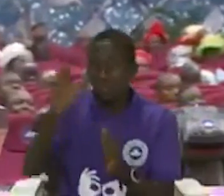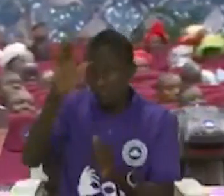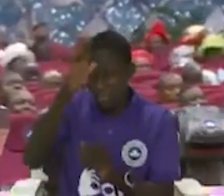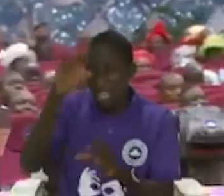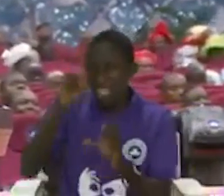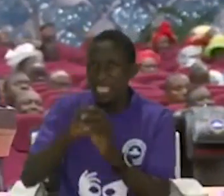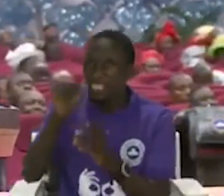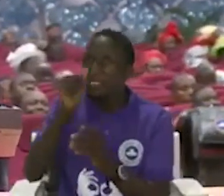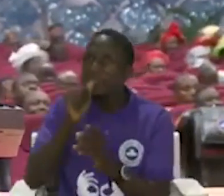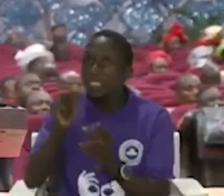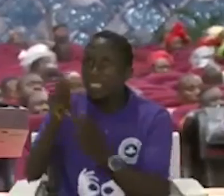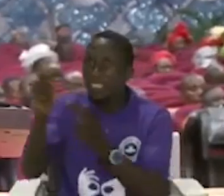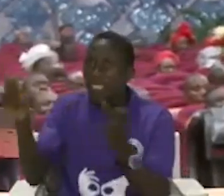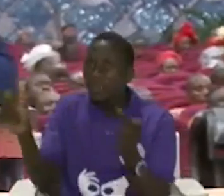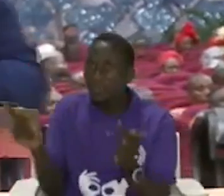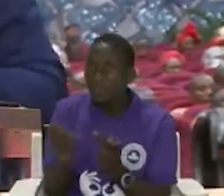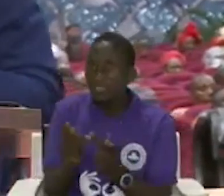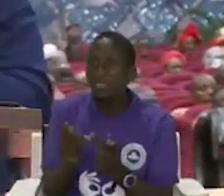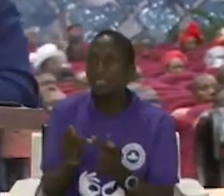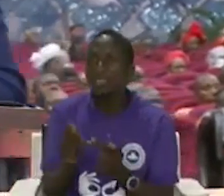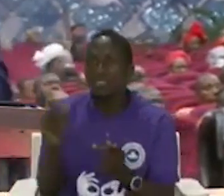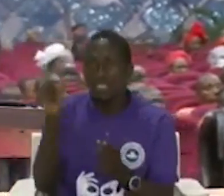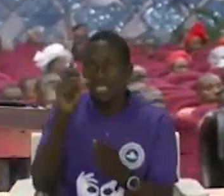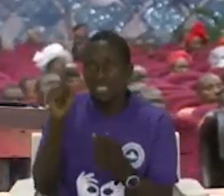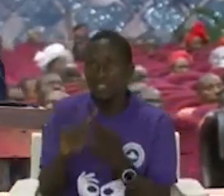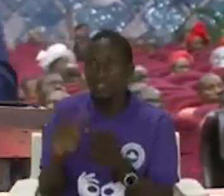to listen to them.